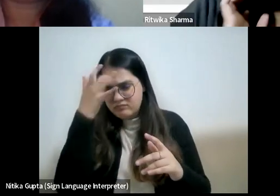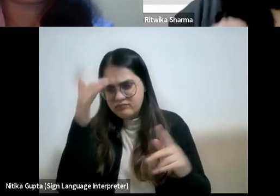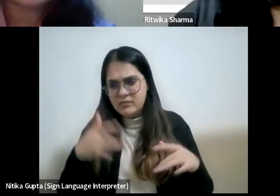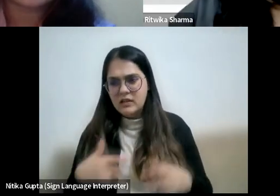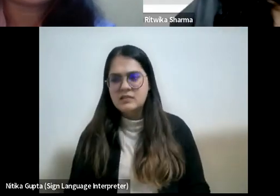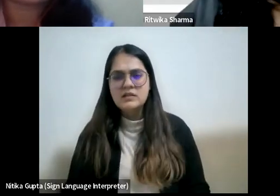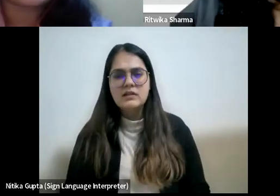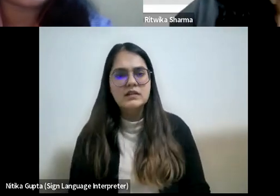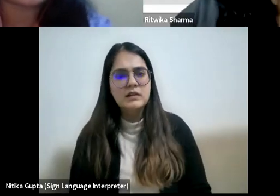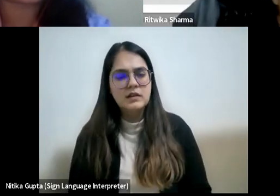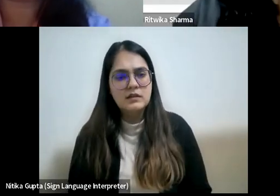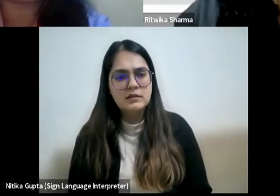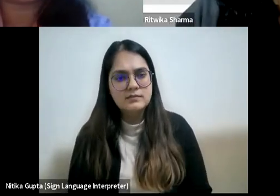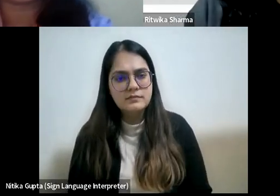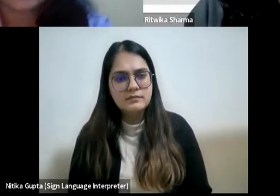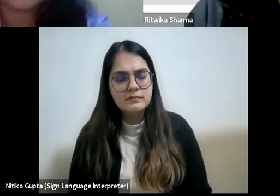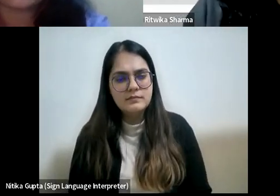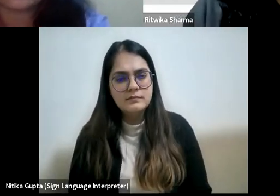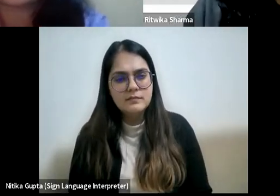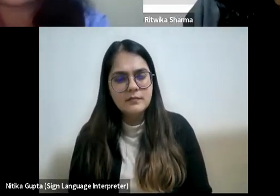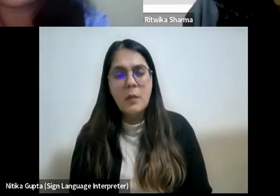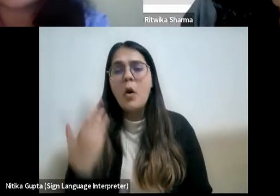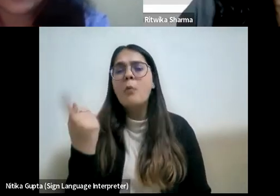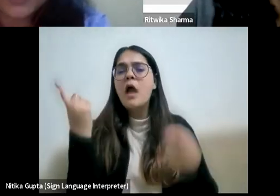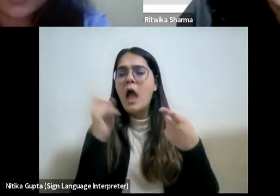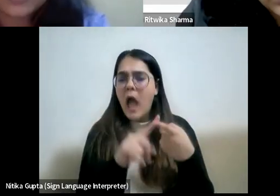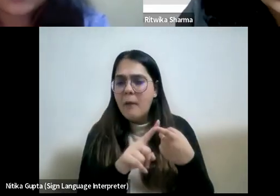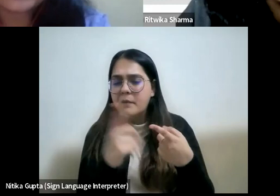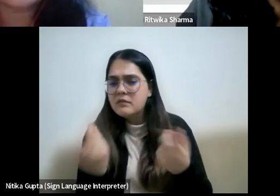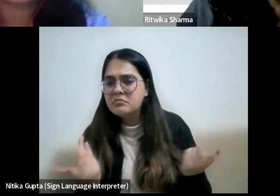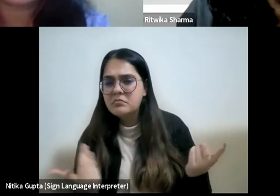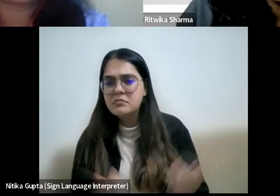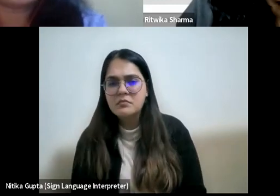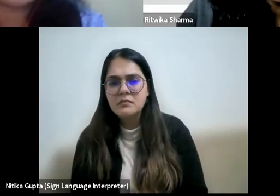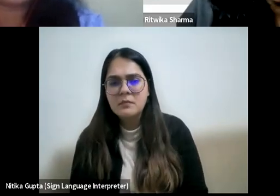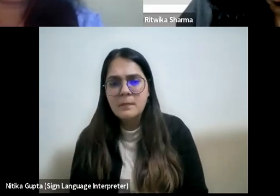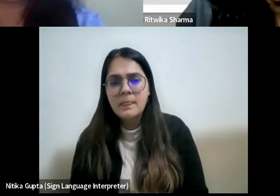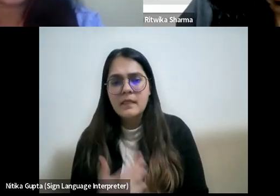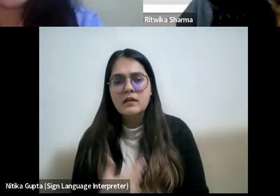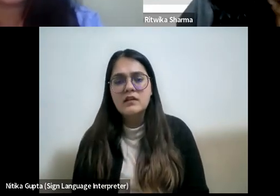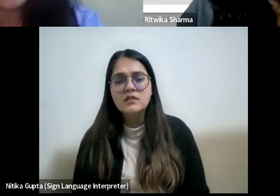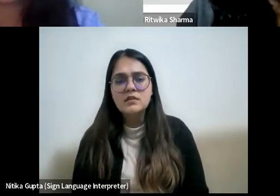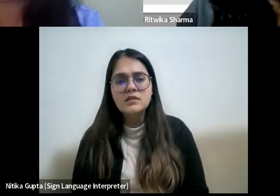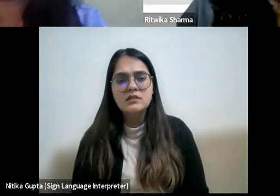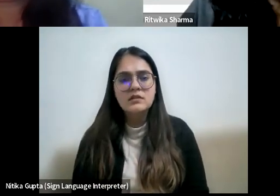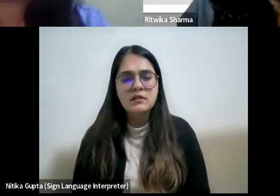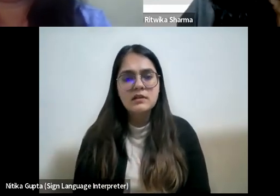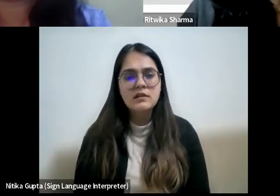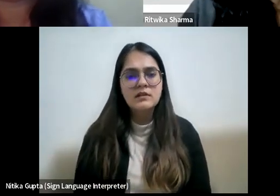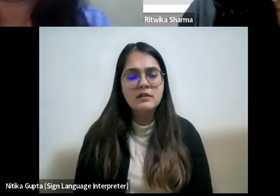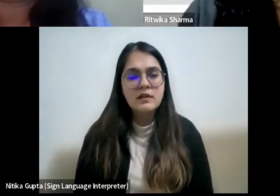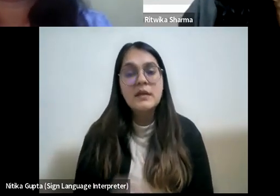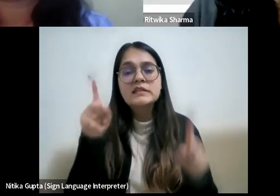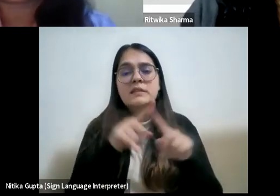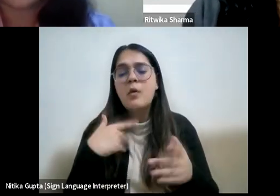do we understand of something that has already happened or is already happening, and take cue from that there as a lesson